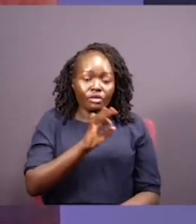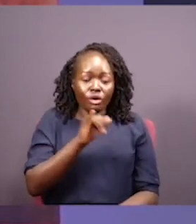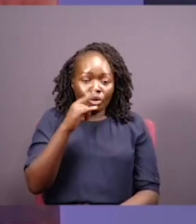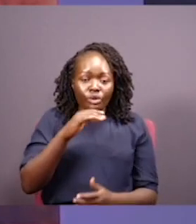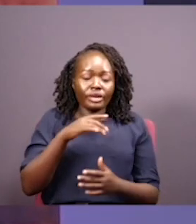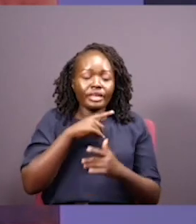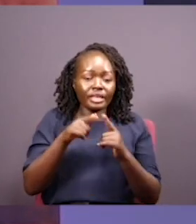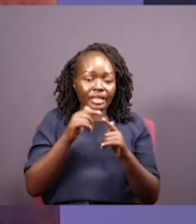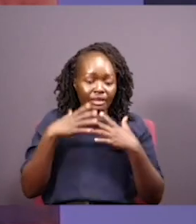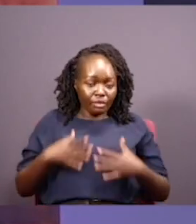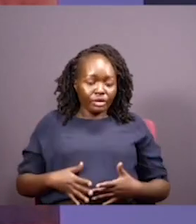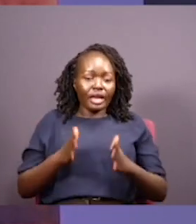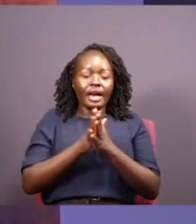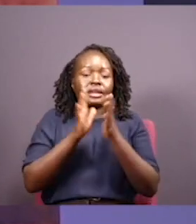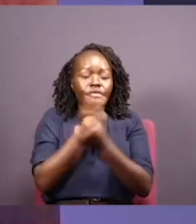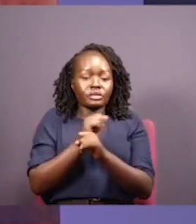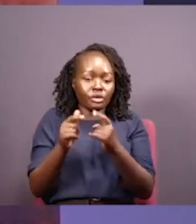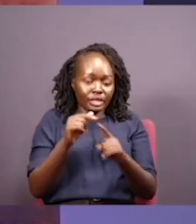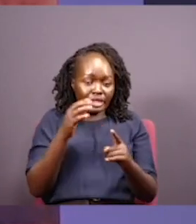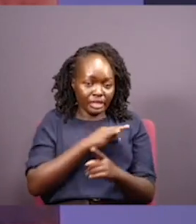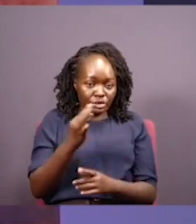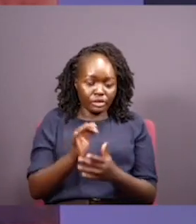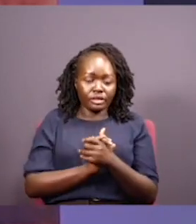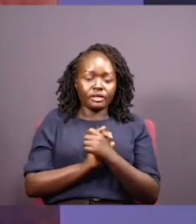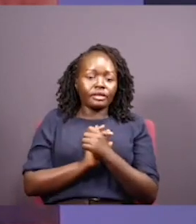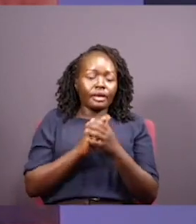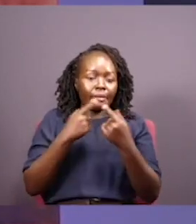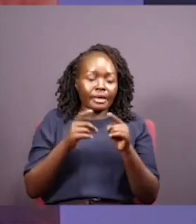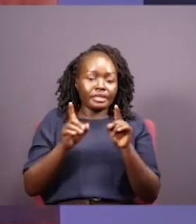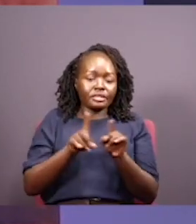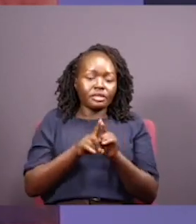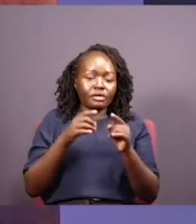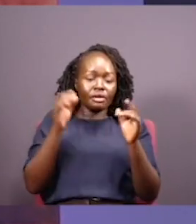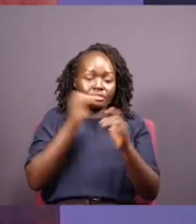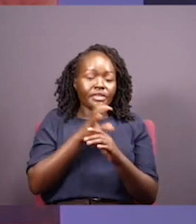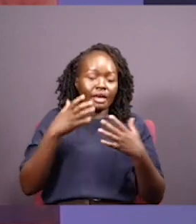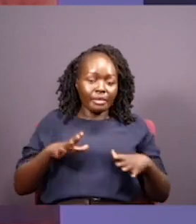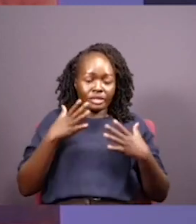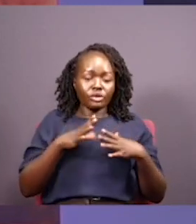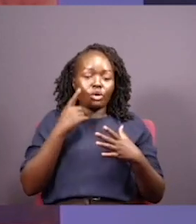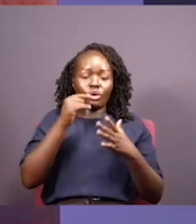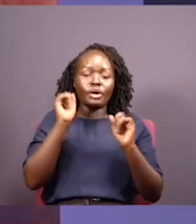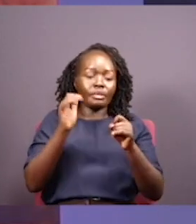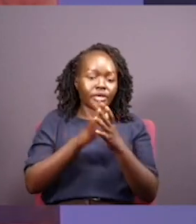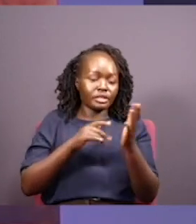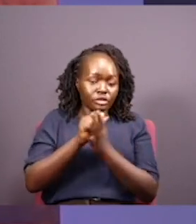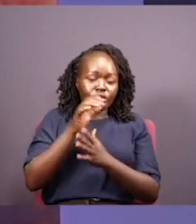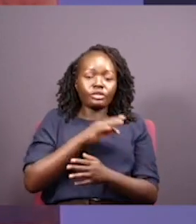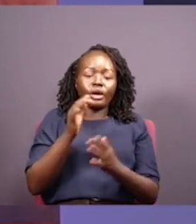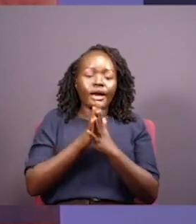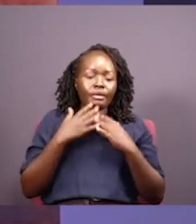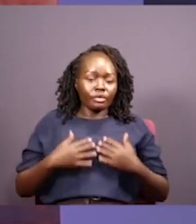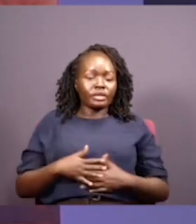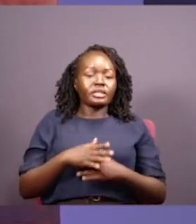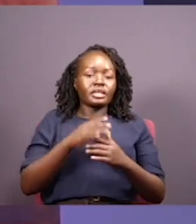are unable to kill the soul, but rather fear him who is able to destroy both soul and body in